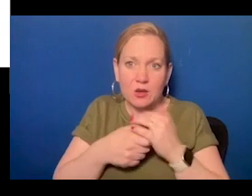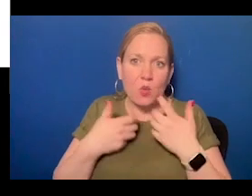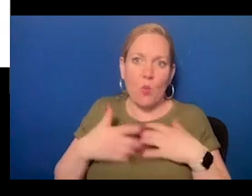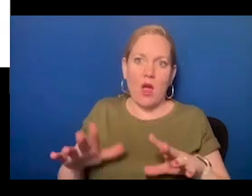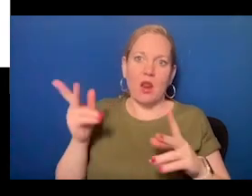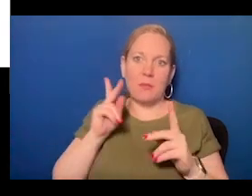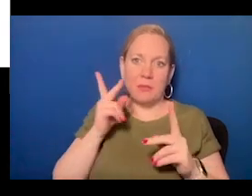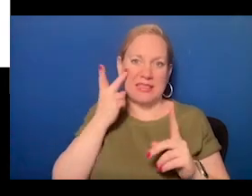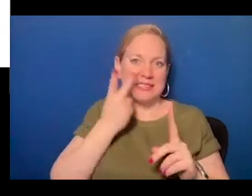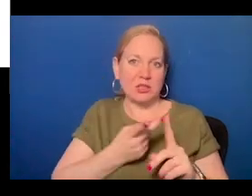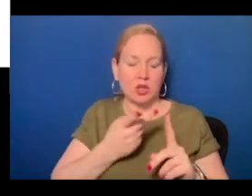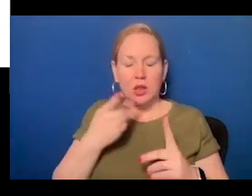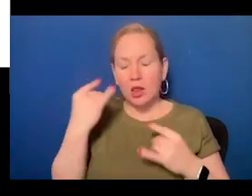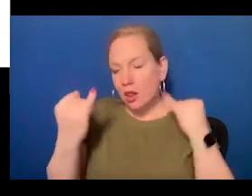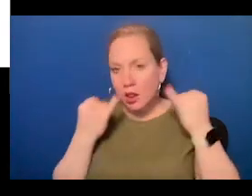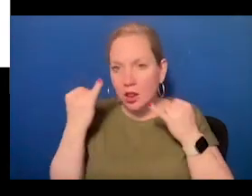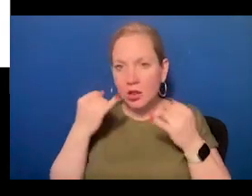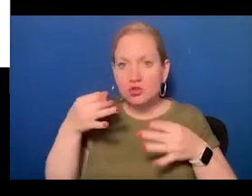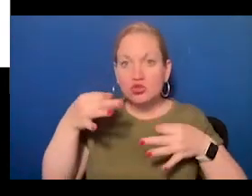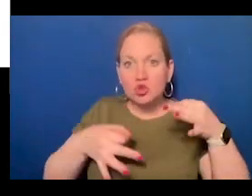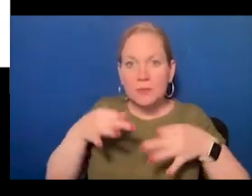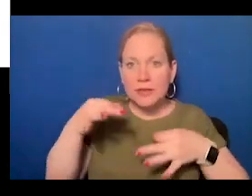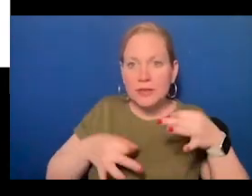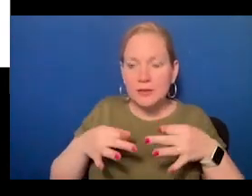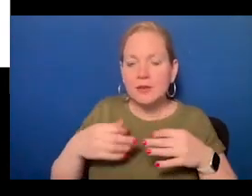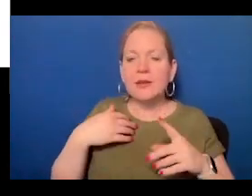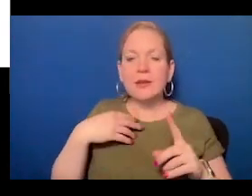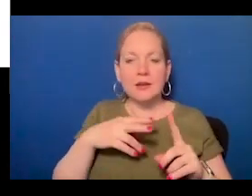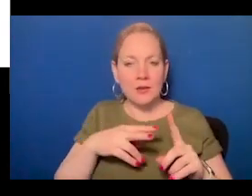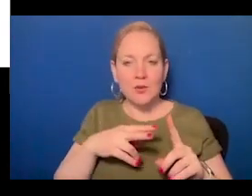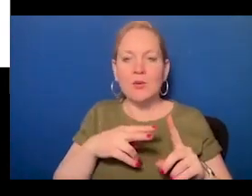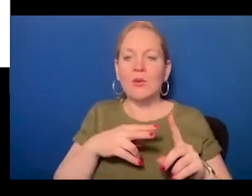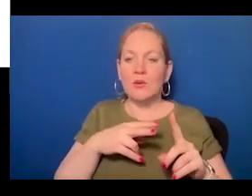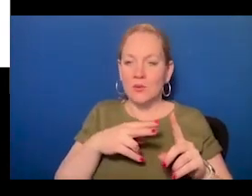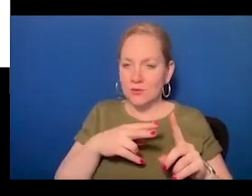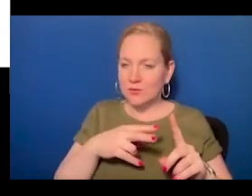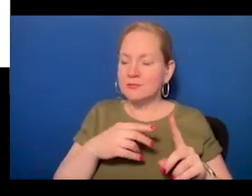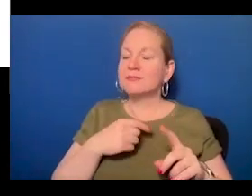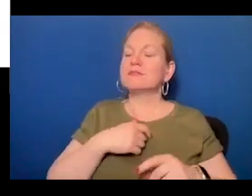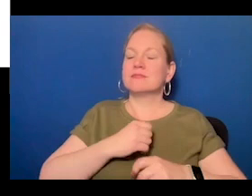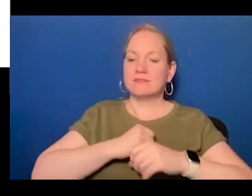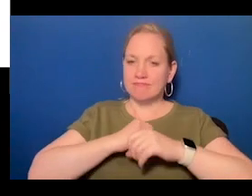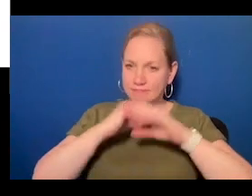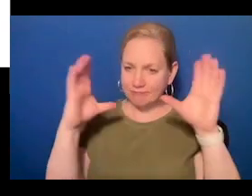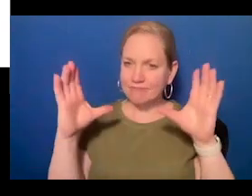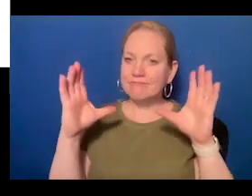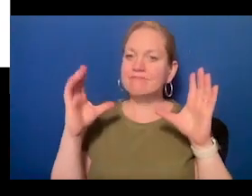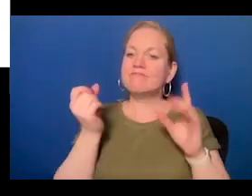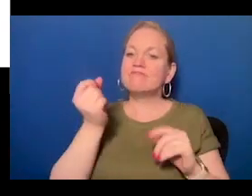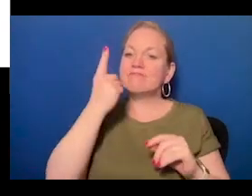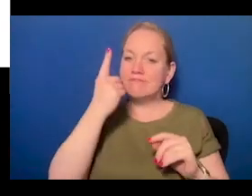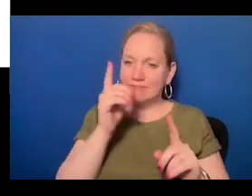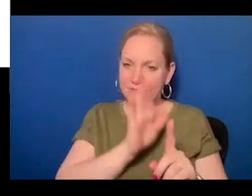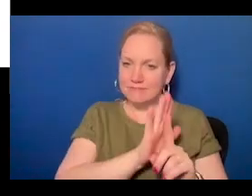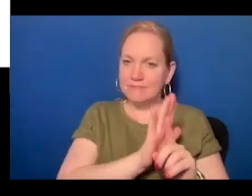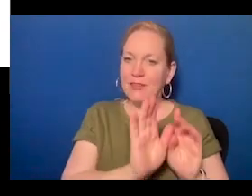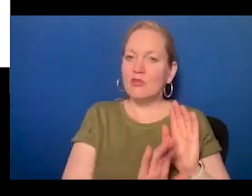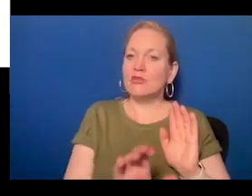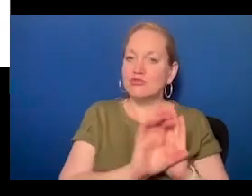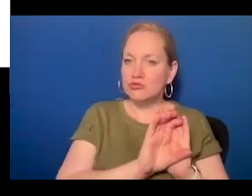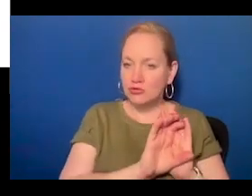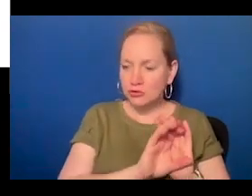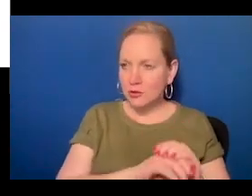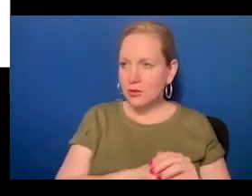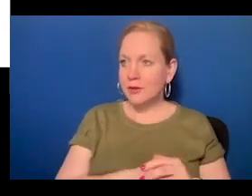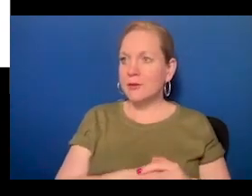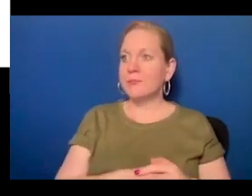that she kind of can't make decisions. She doesn't want to be seen by her peers because she's so afraid of the judgment. And I